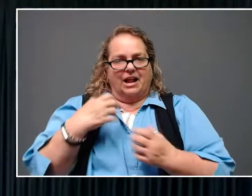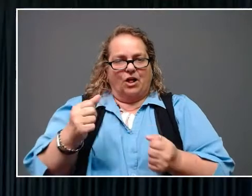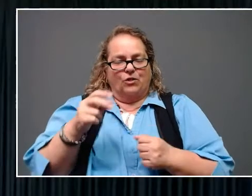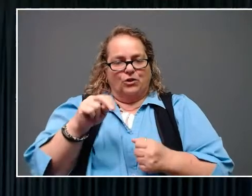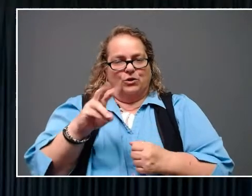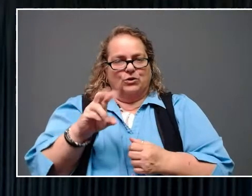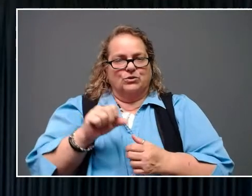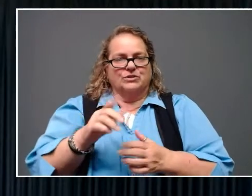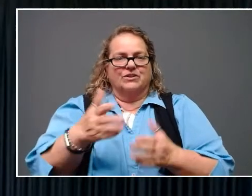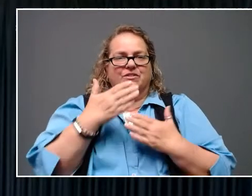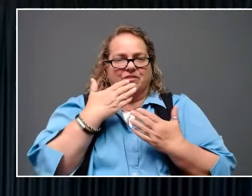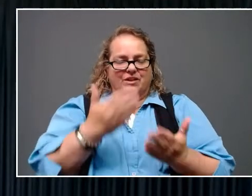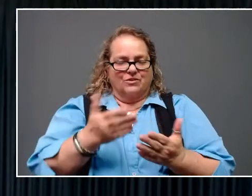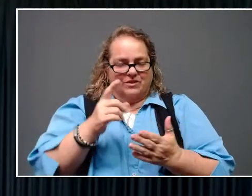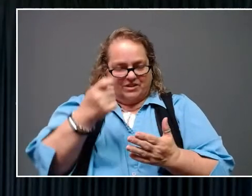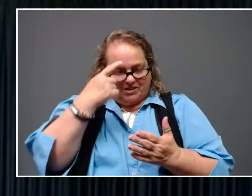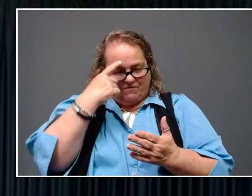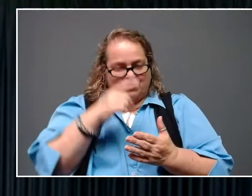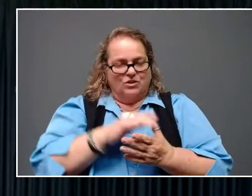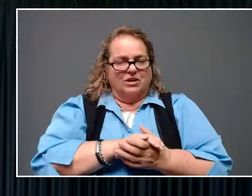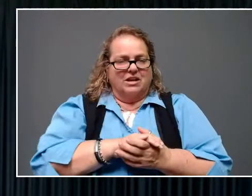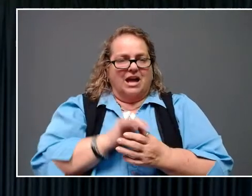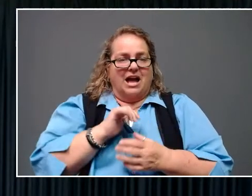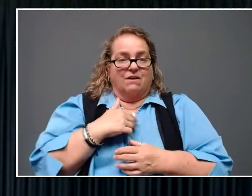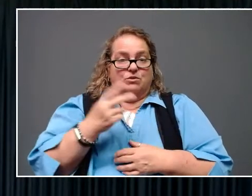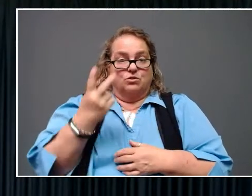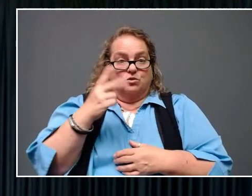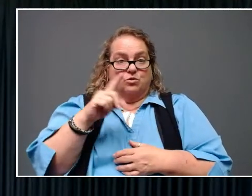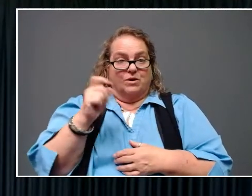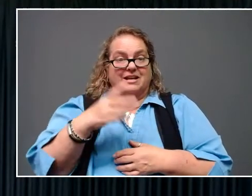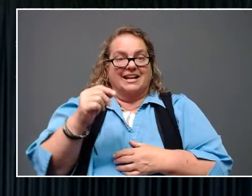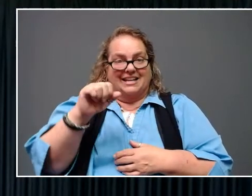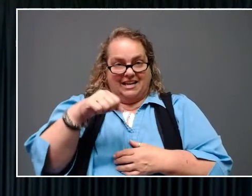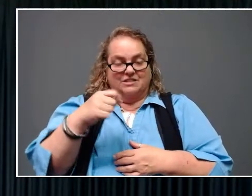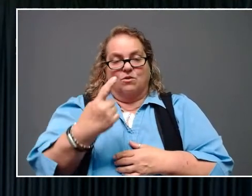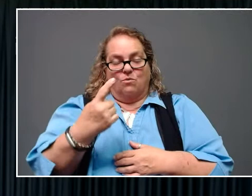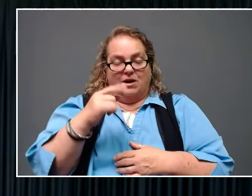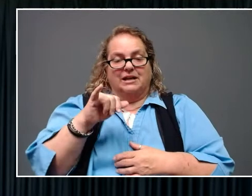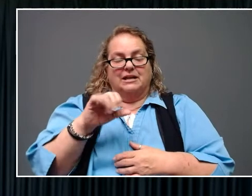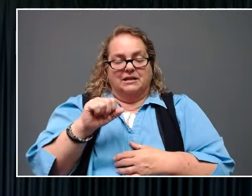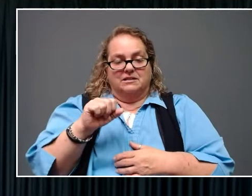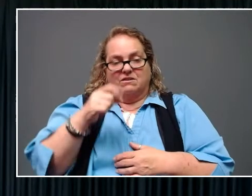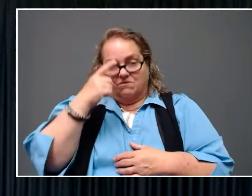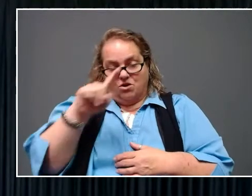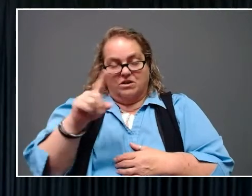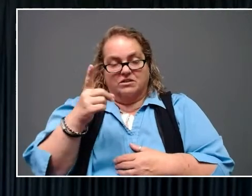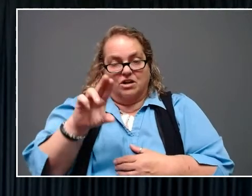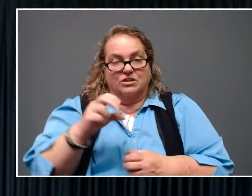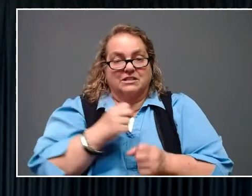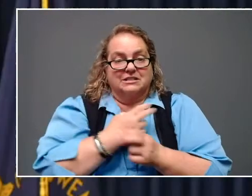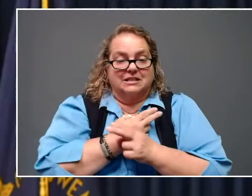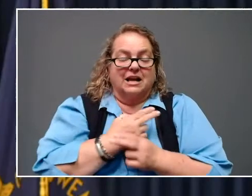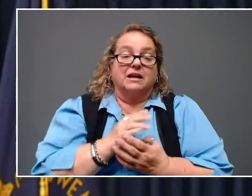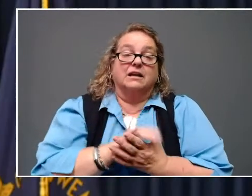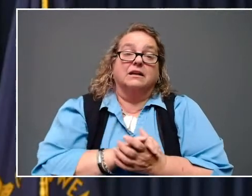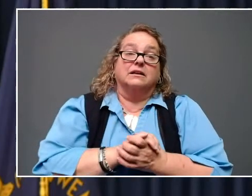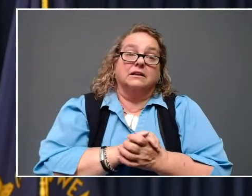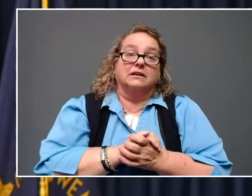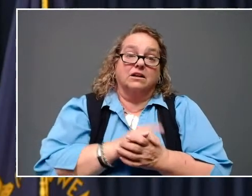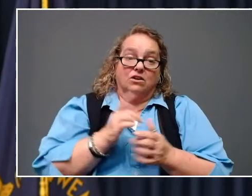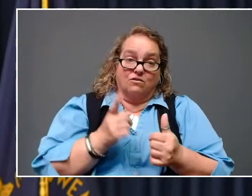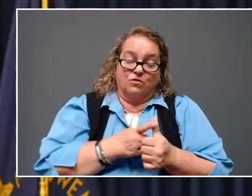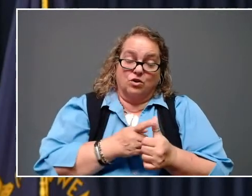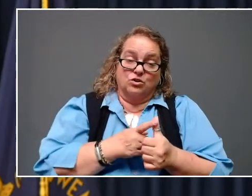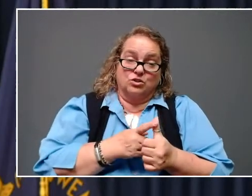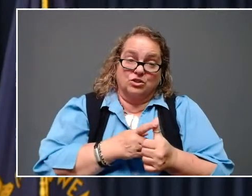Thank you, Governor. I have two questions, and yes, one is for Dr. Stack. And first, did